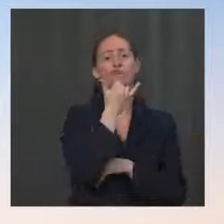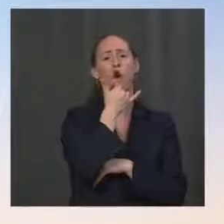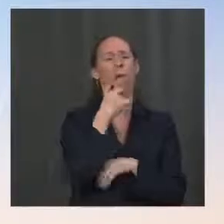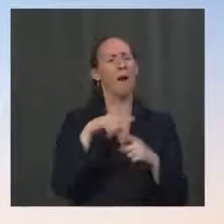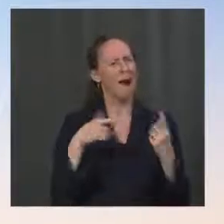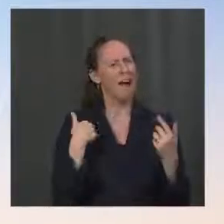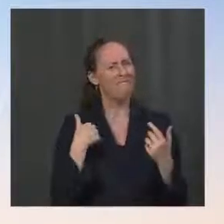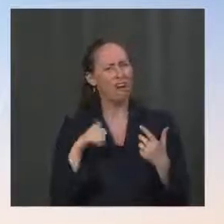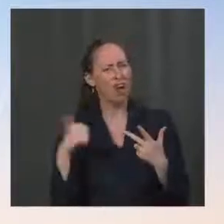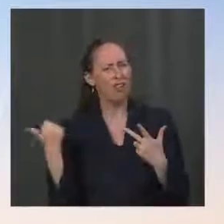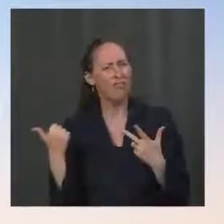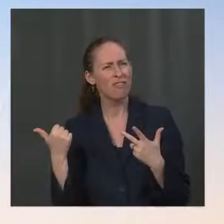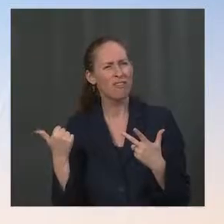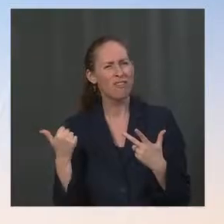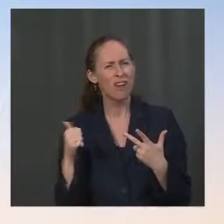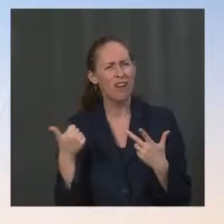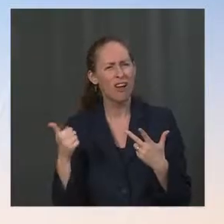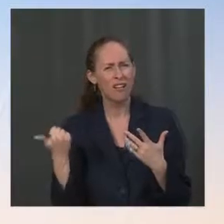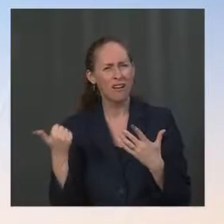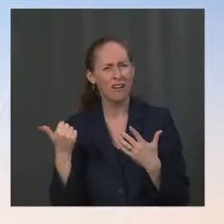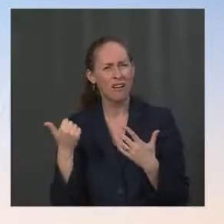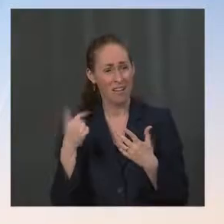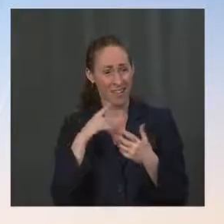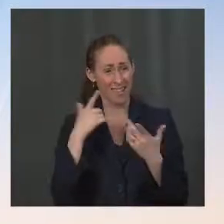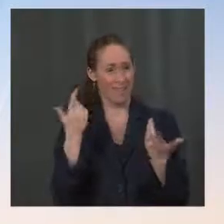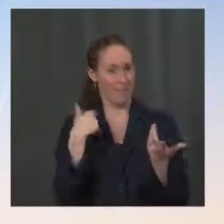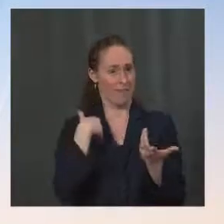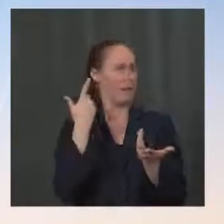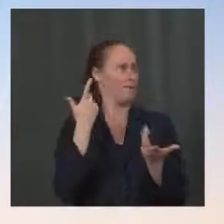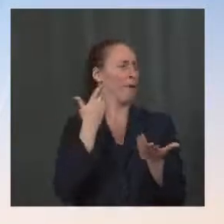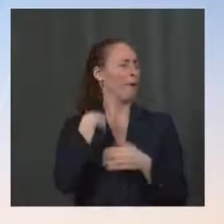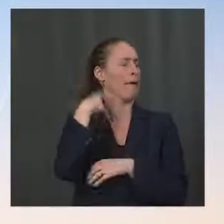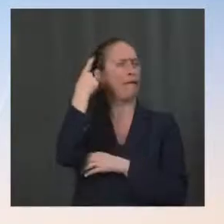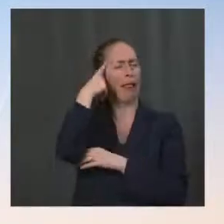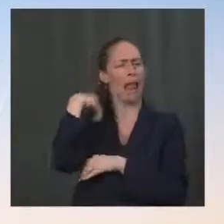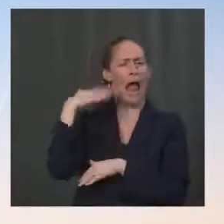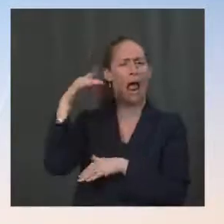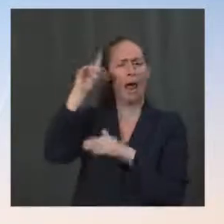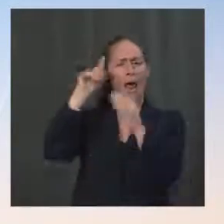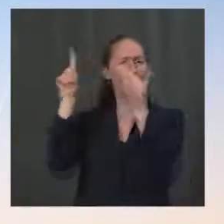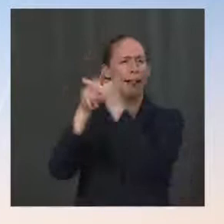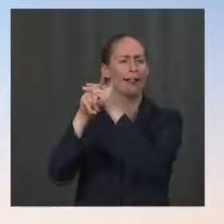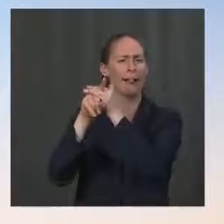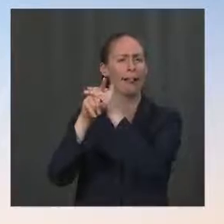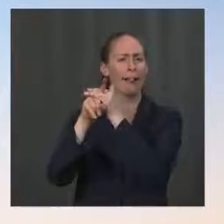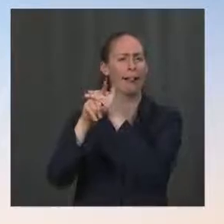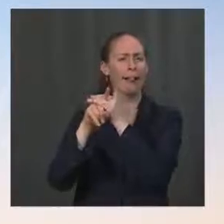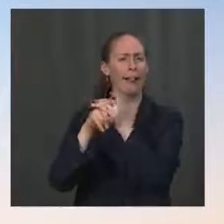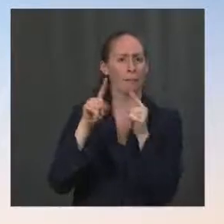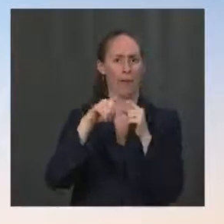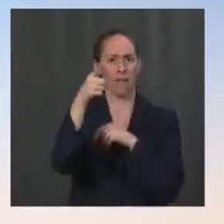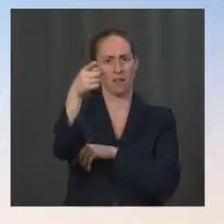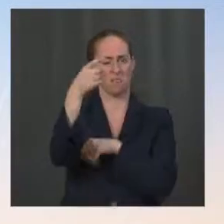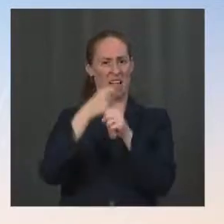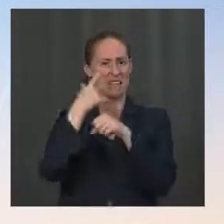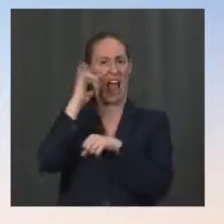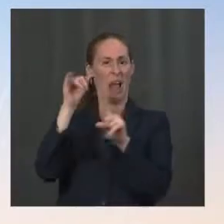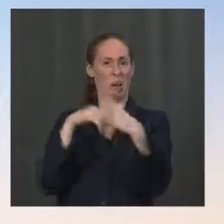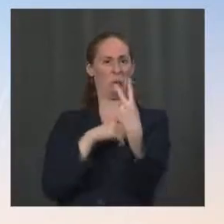there's 10 other options that I haven't thought of. So why do you present it as these being the only 2 options? There are, of course, other